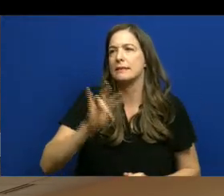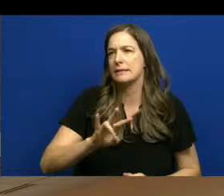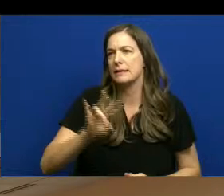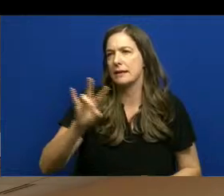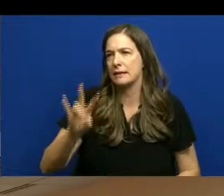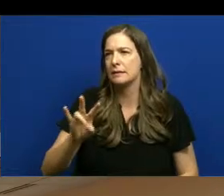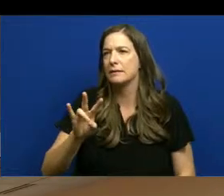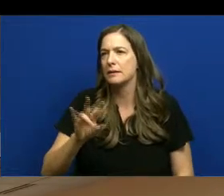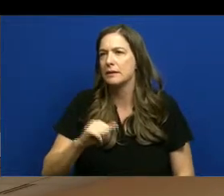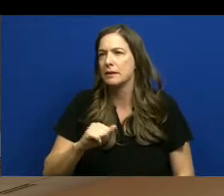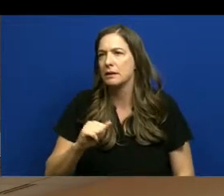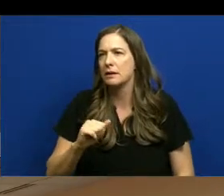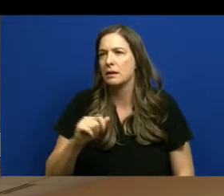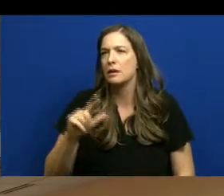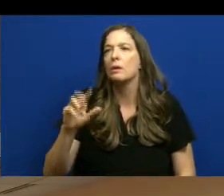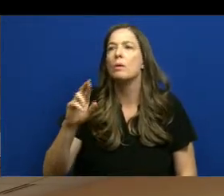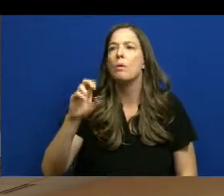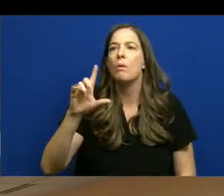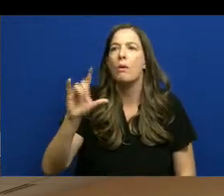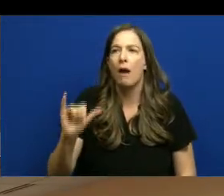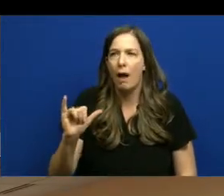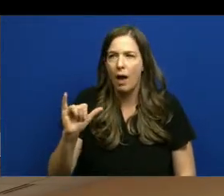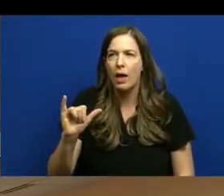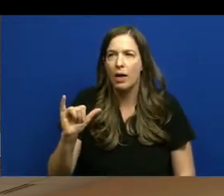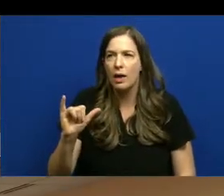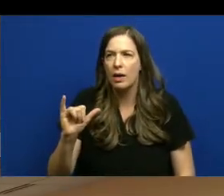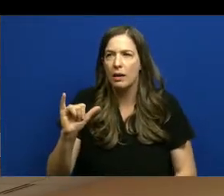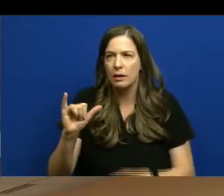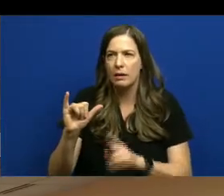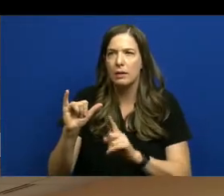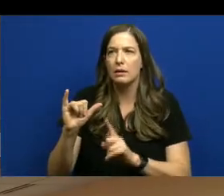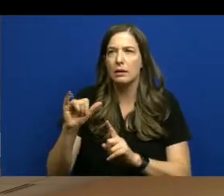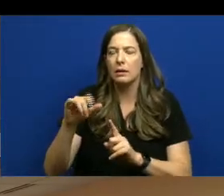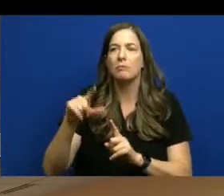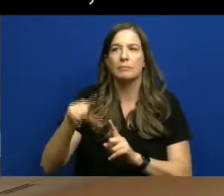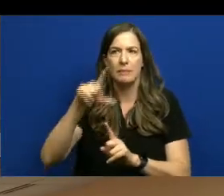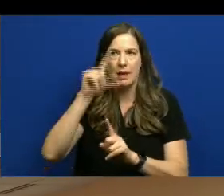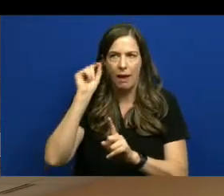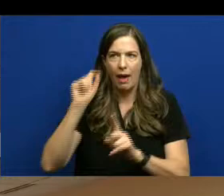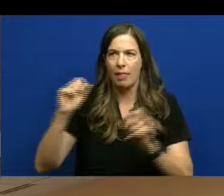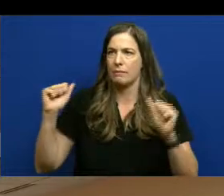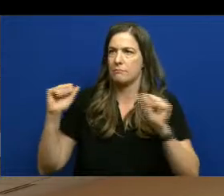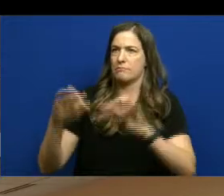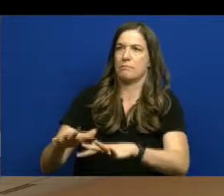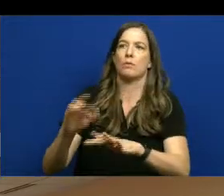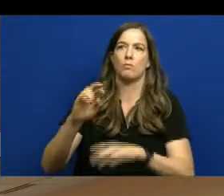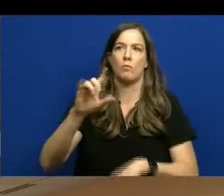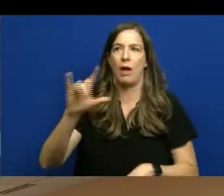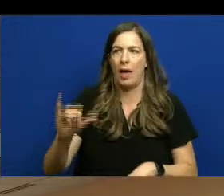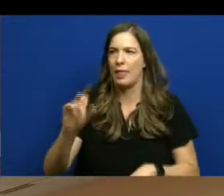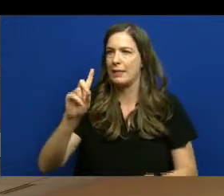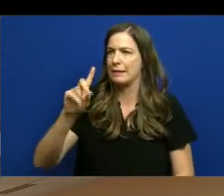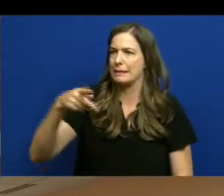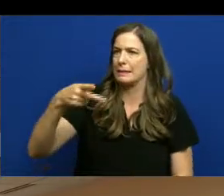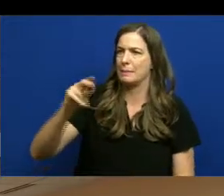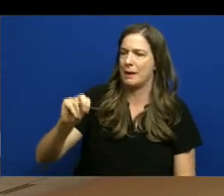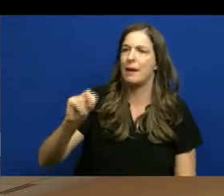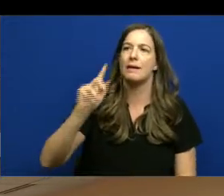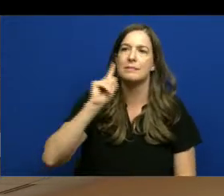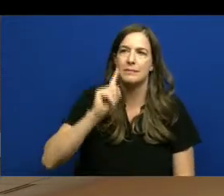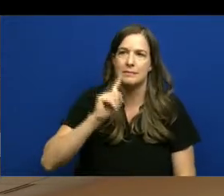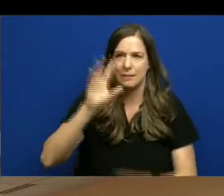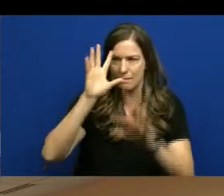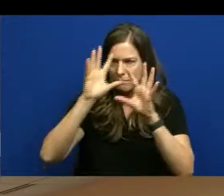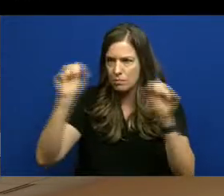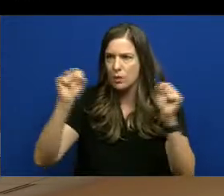In 1988, Gallaudet University had the Deaf President Now